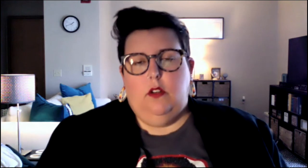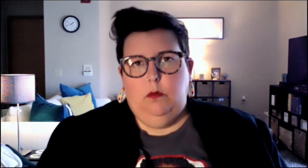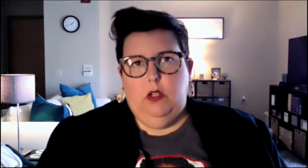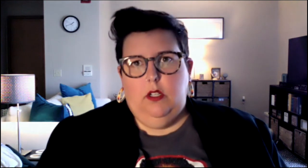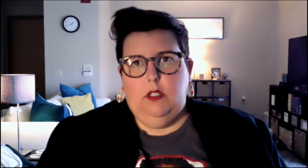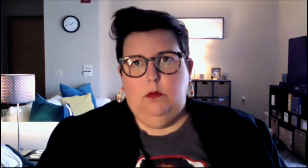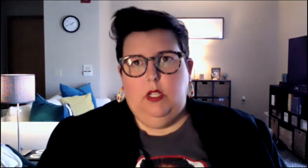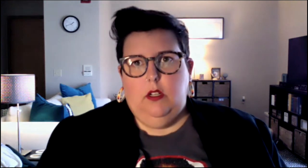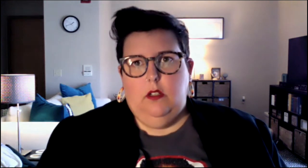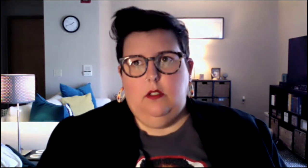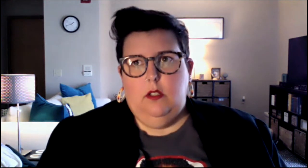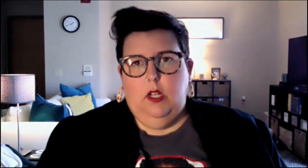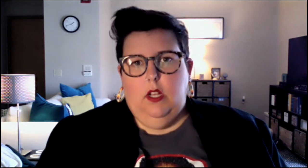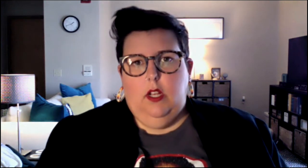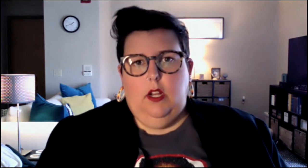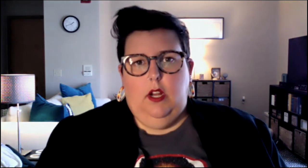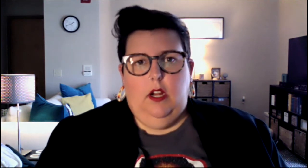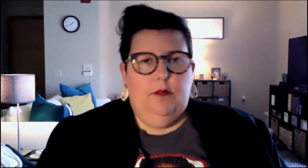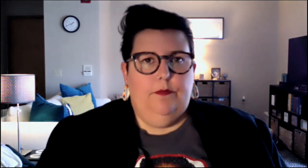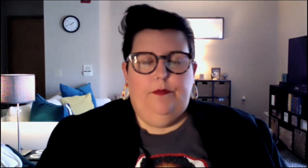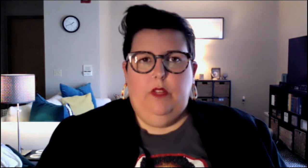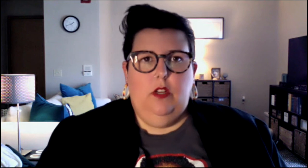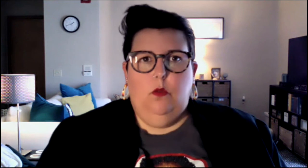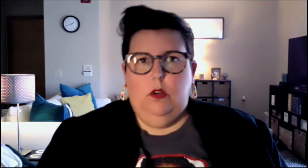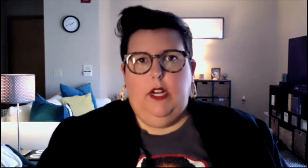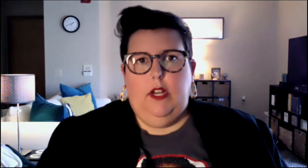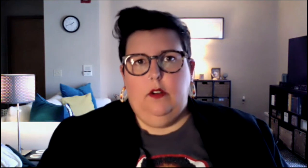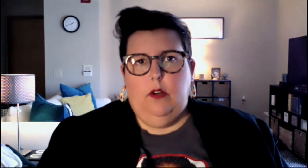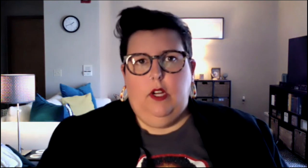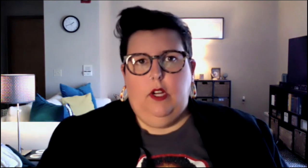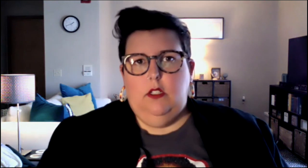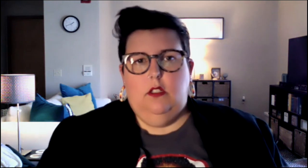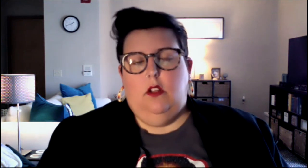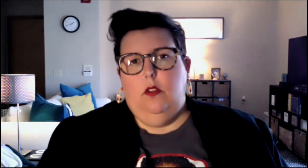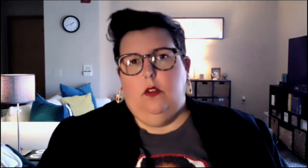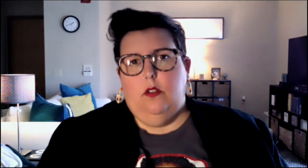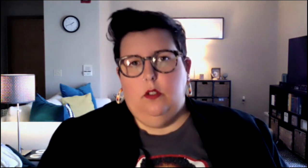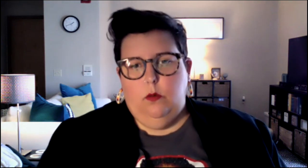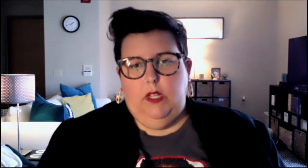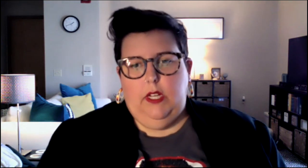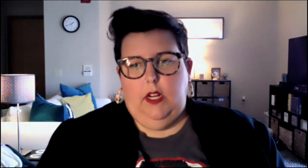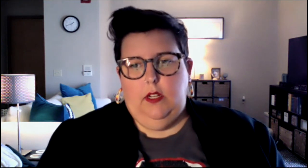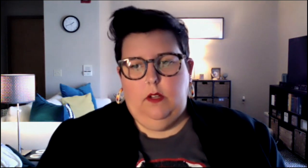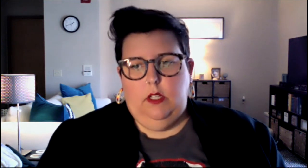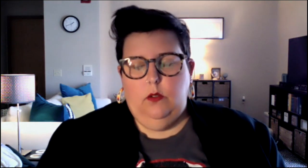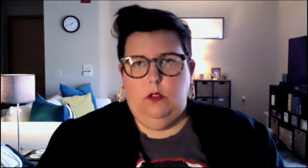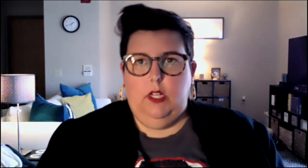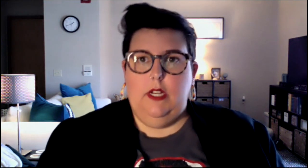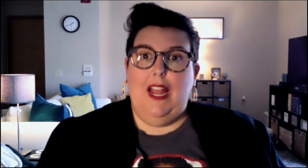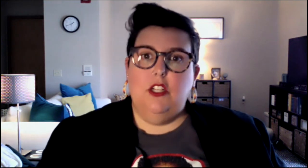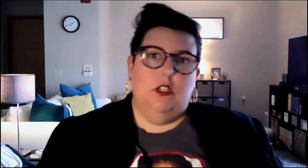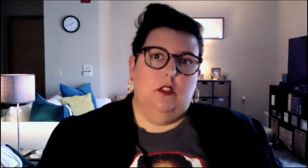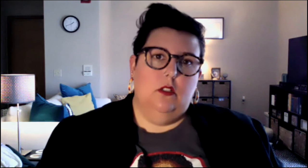in our communities because, you know, we're categorized as other. So we can't even use